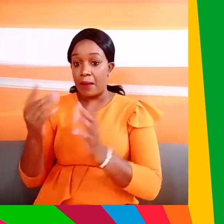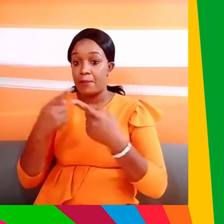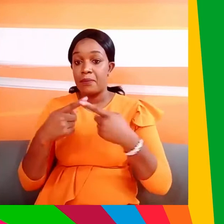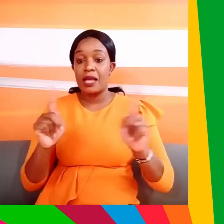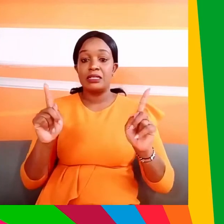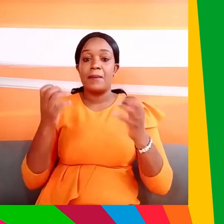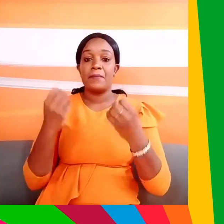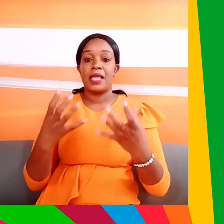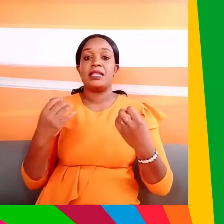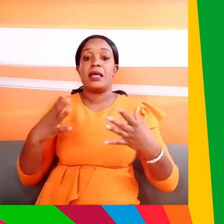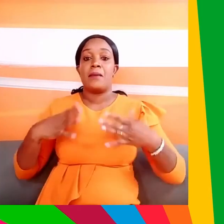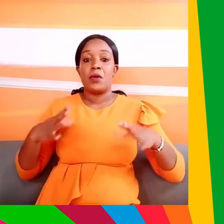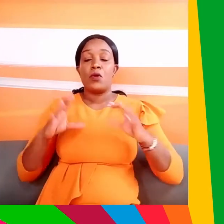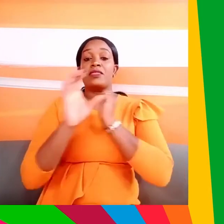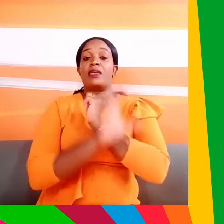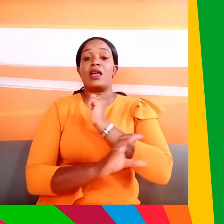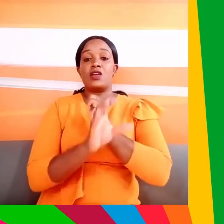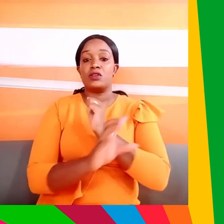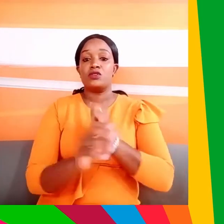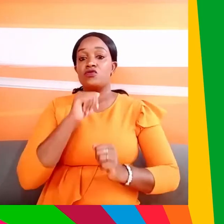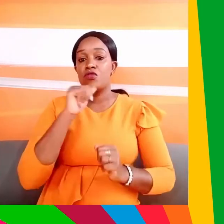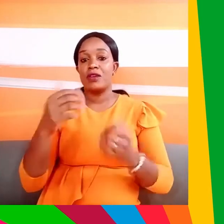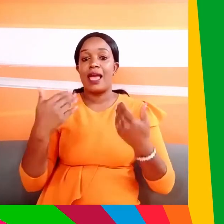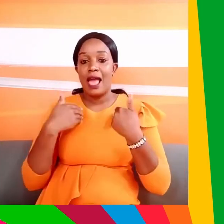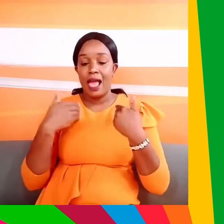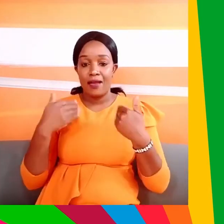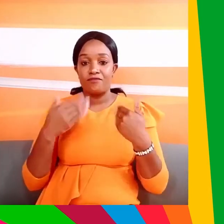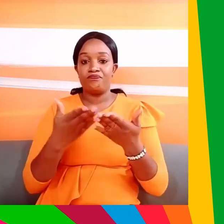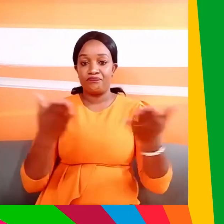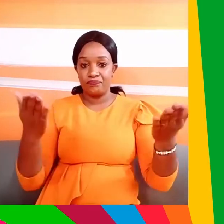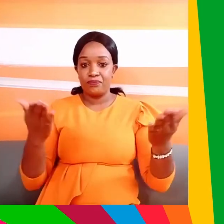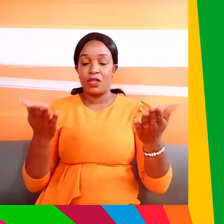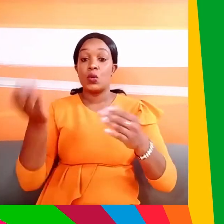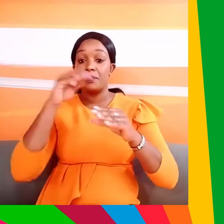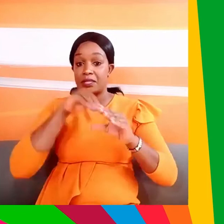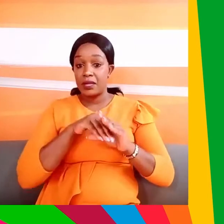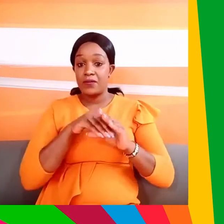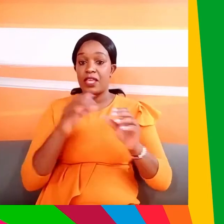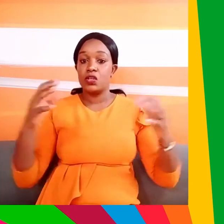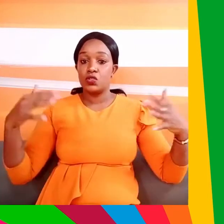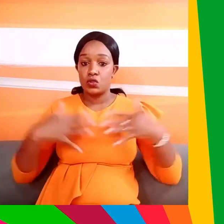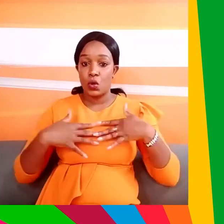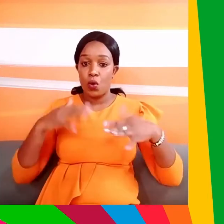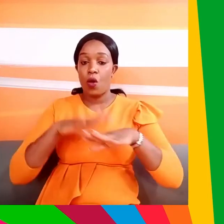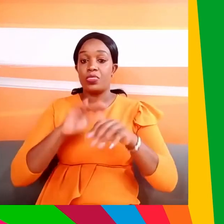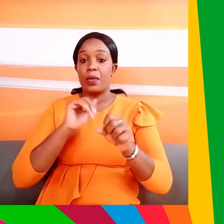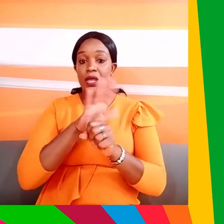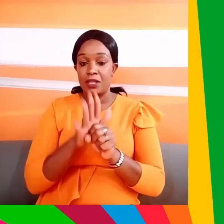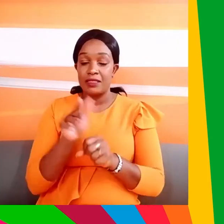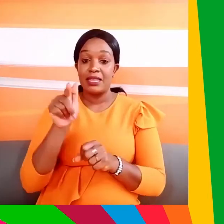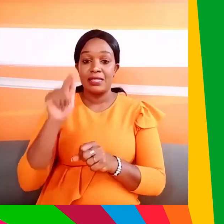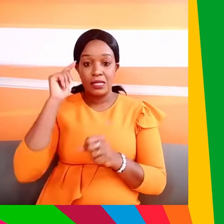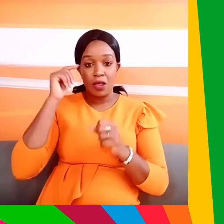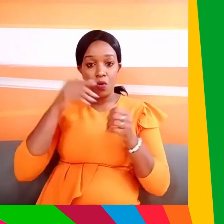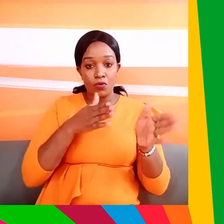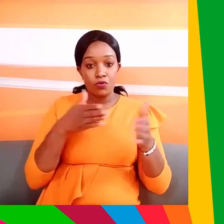bare minimum to absorb the shocks like this pandemic. And I think this is an opportunity for us to think about,